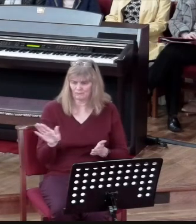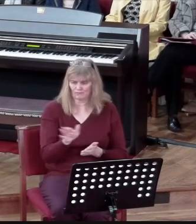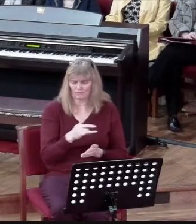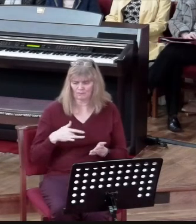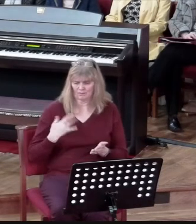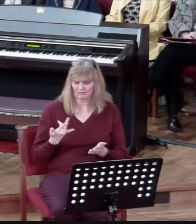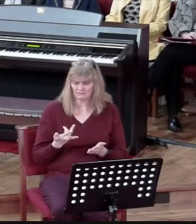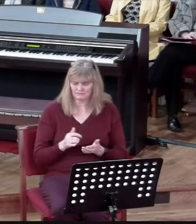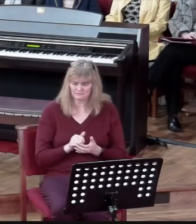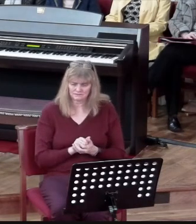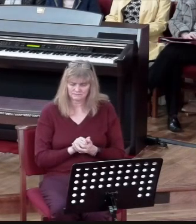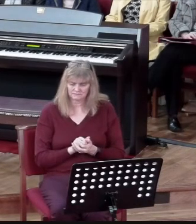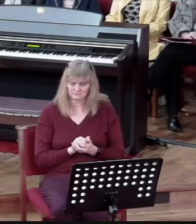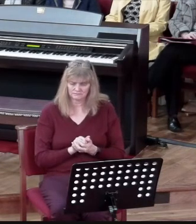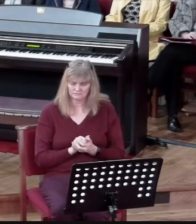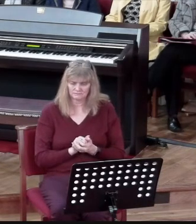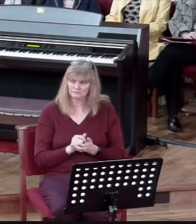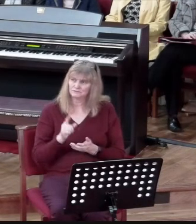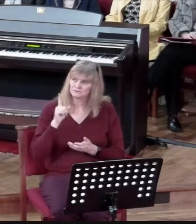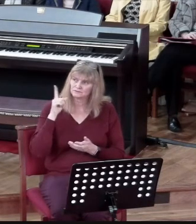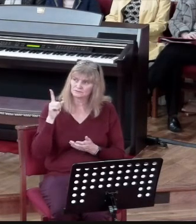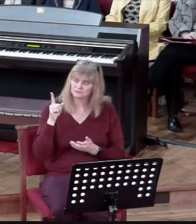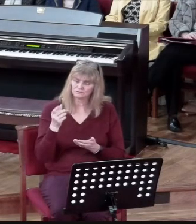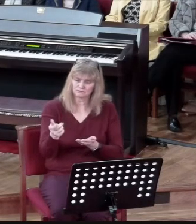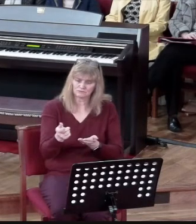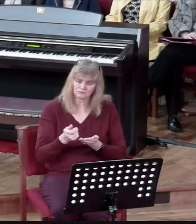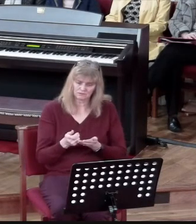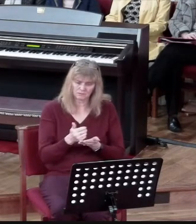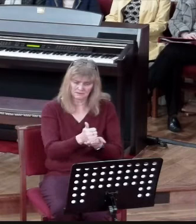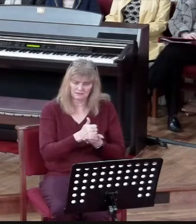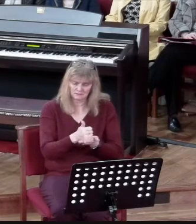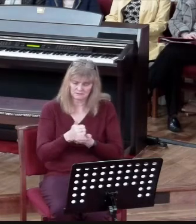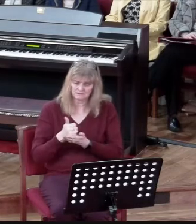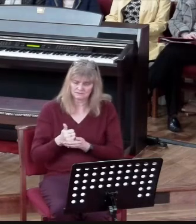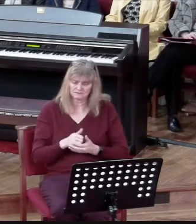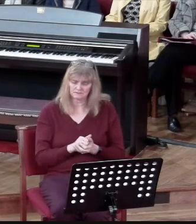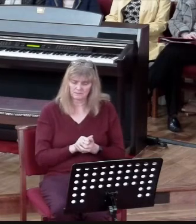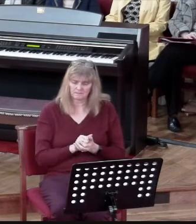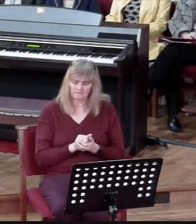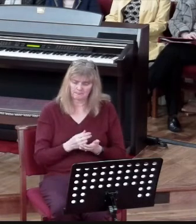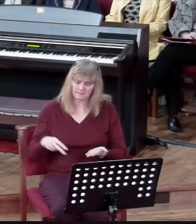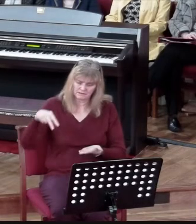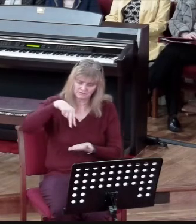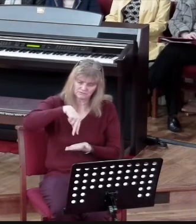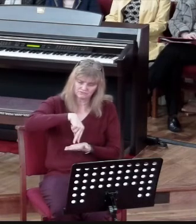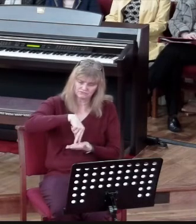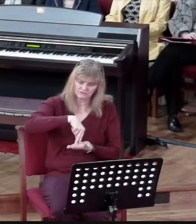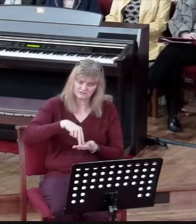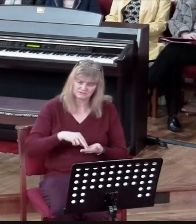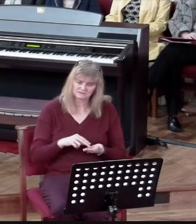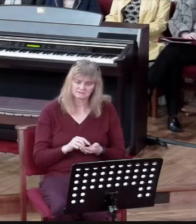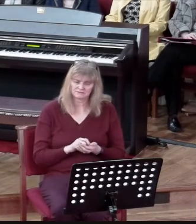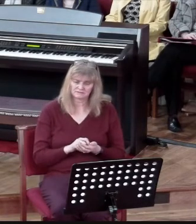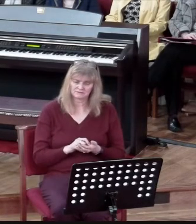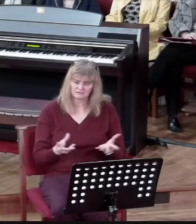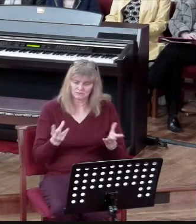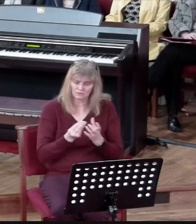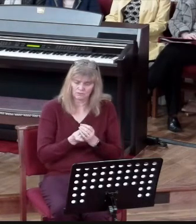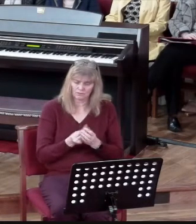carry. A God who draws near to us, risen and with